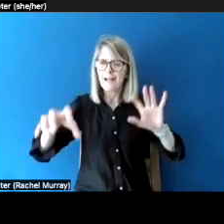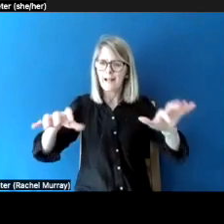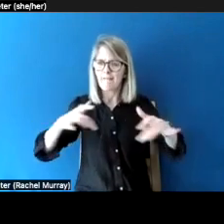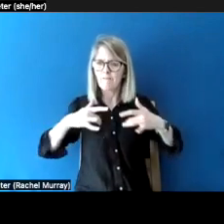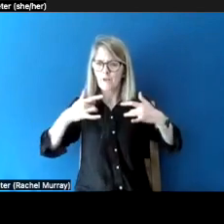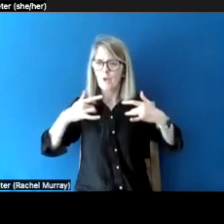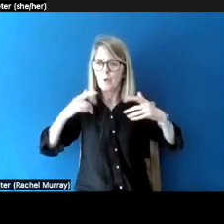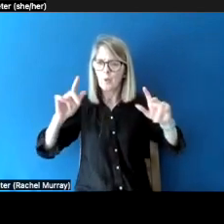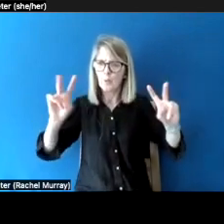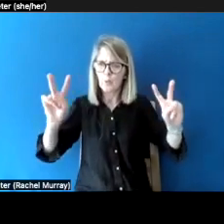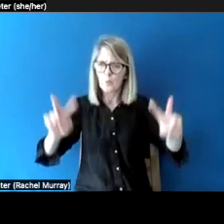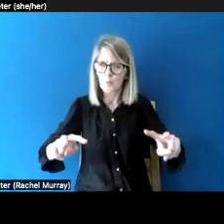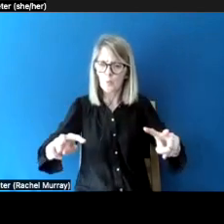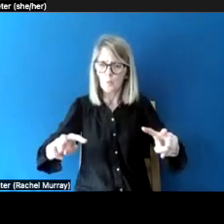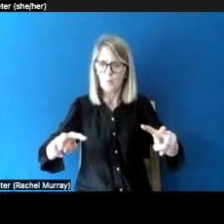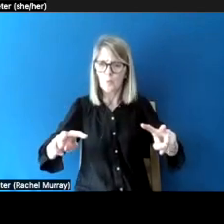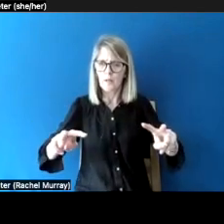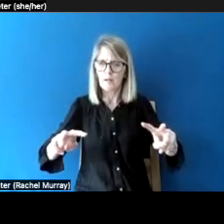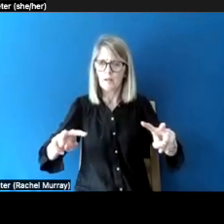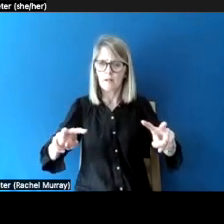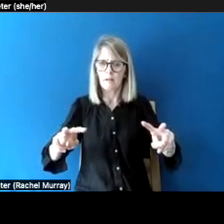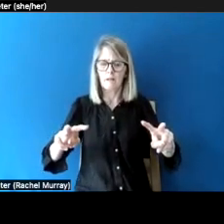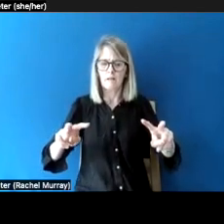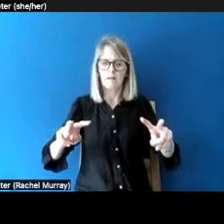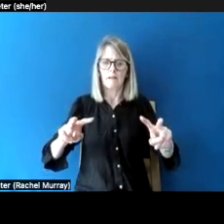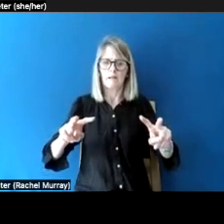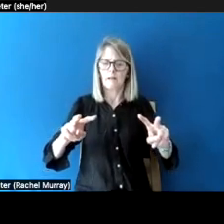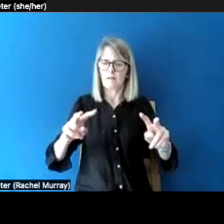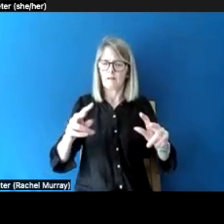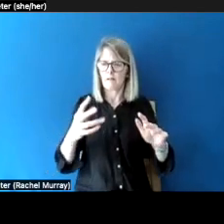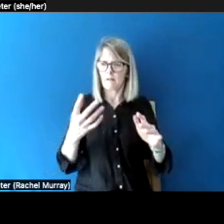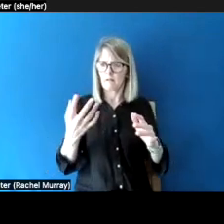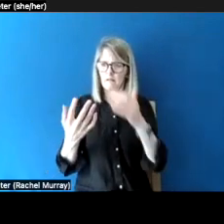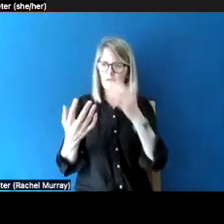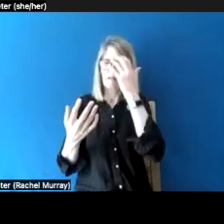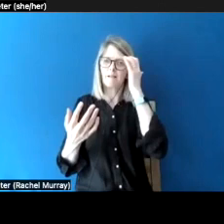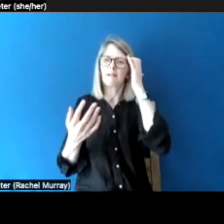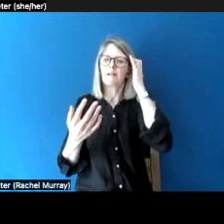to kind of somehow hold extremely